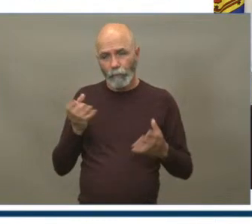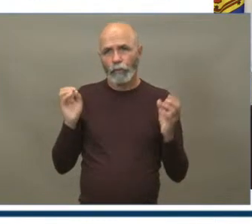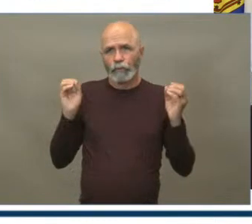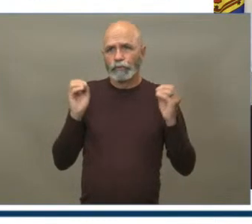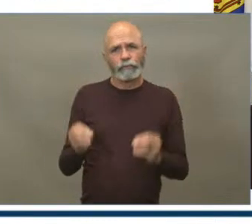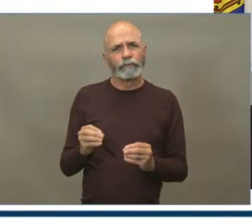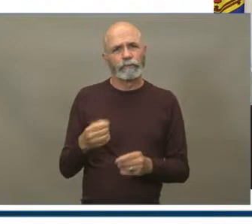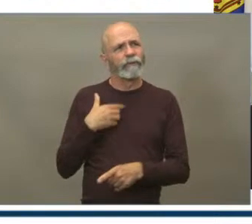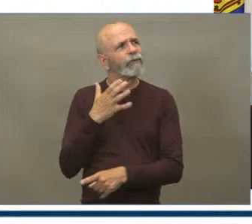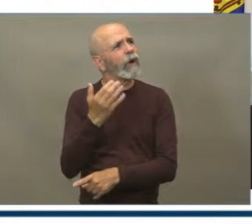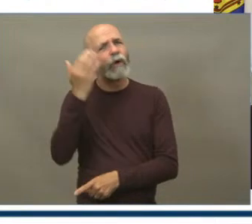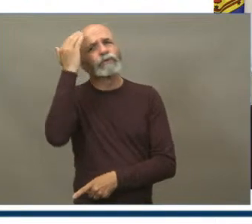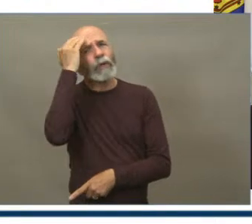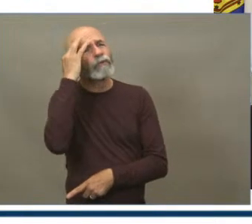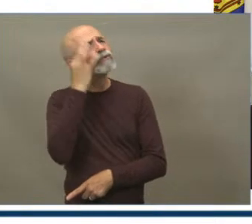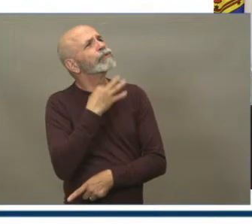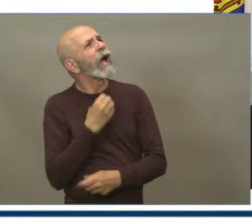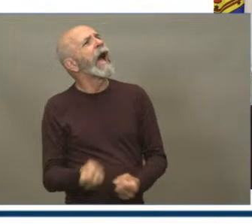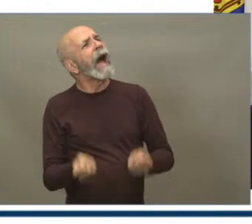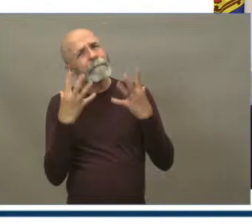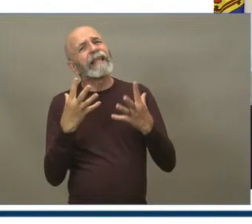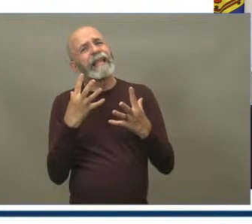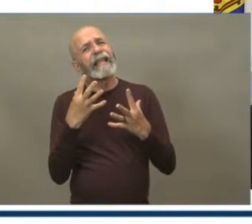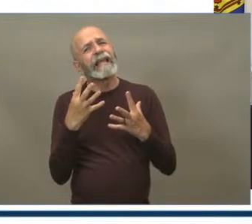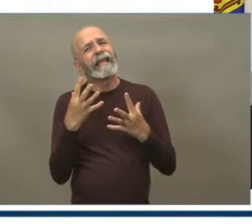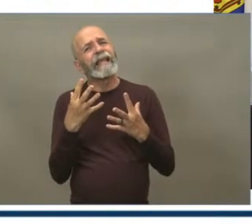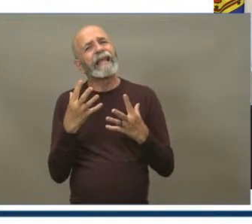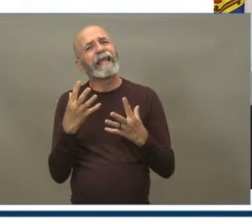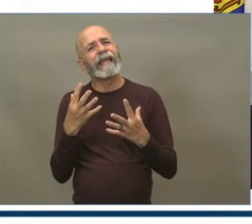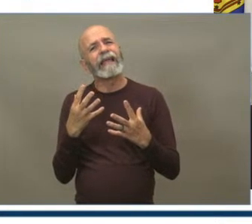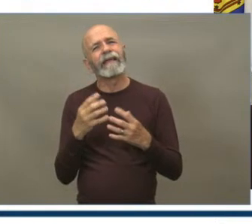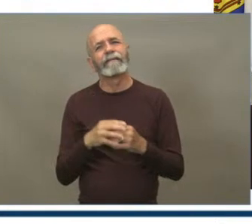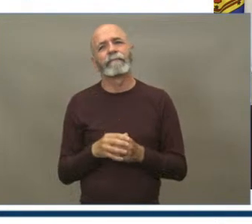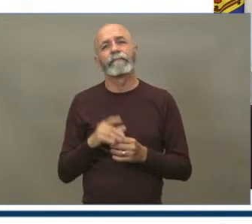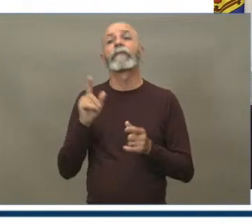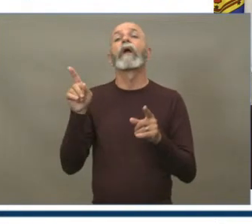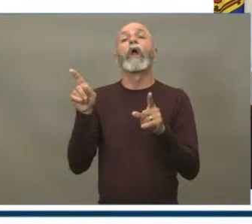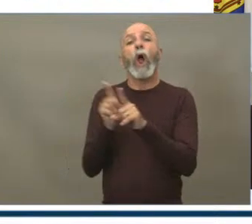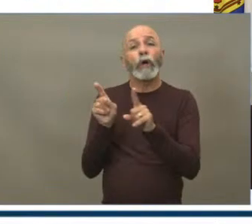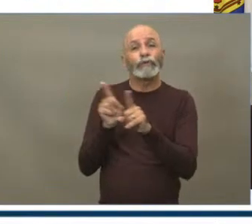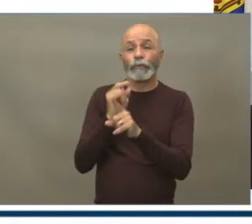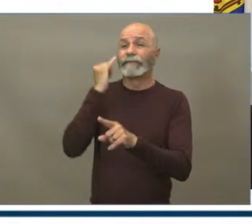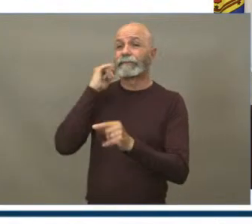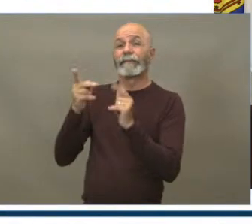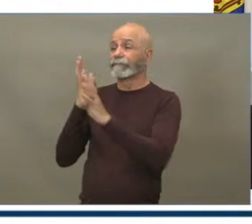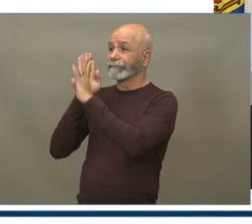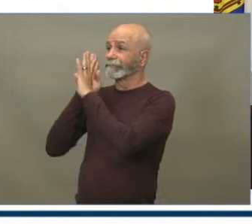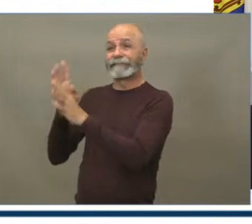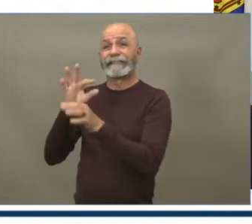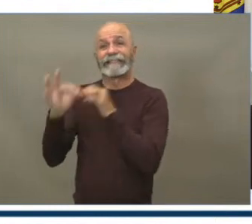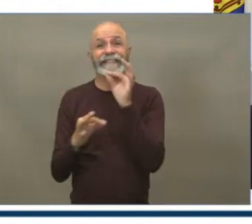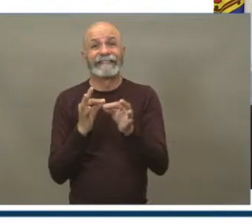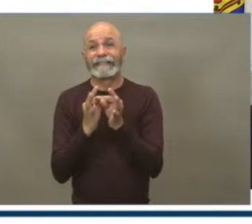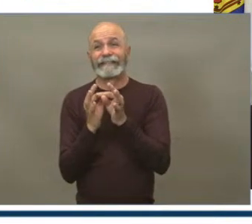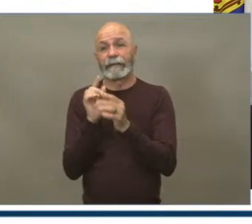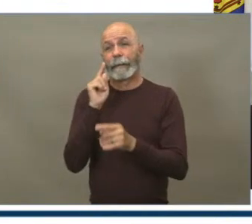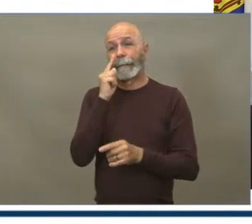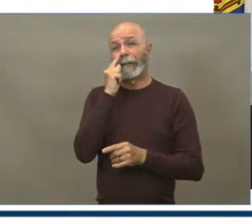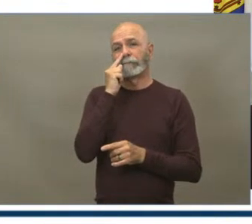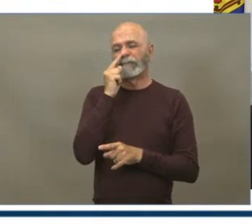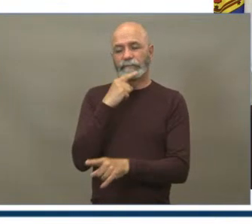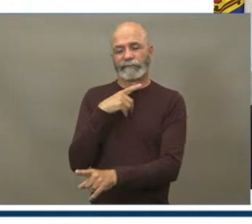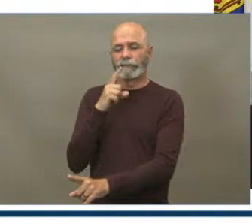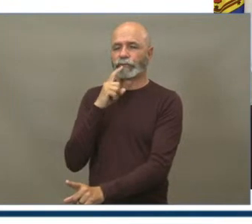case numbers to be publicly reported. The next one is about rapid tests. They say that they have a dire need for rapid tests at child care centers.